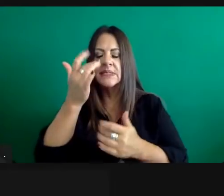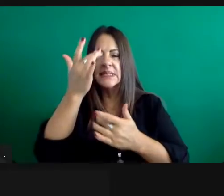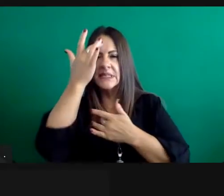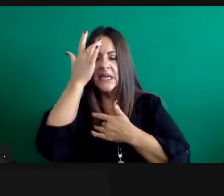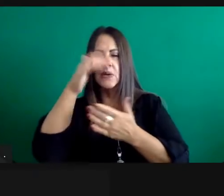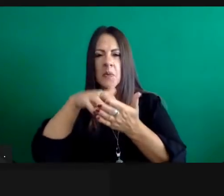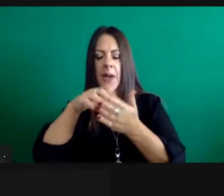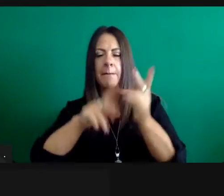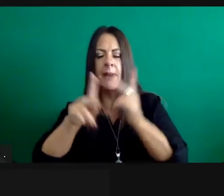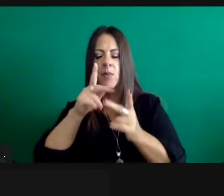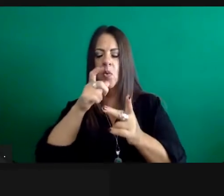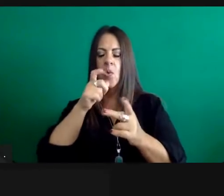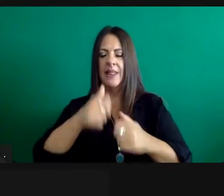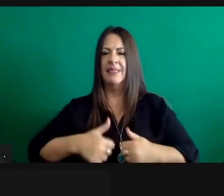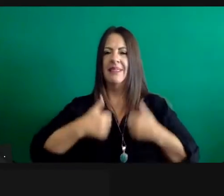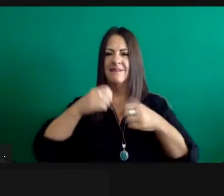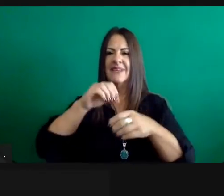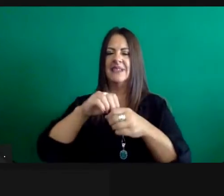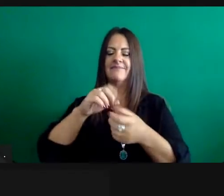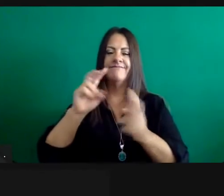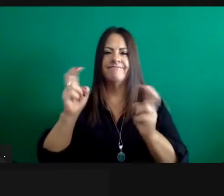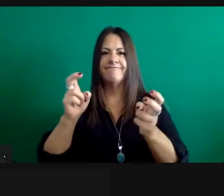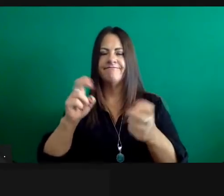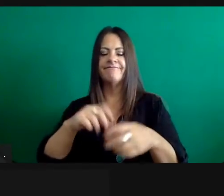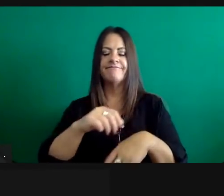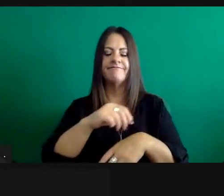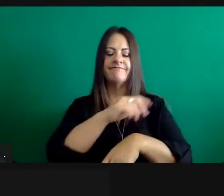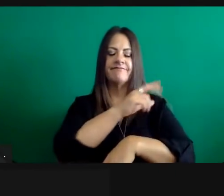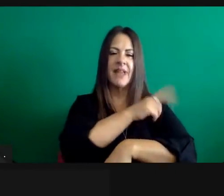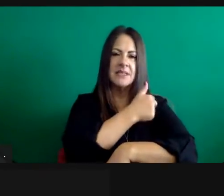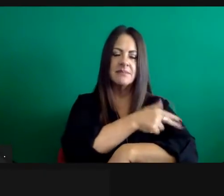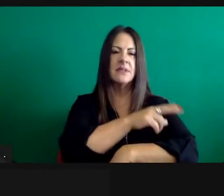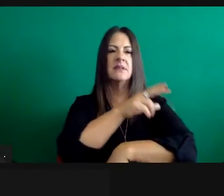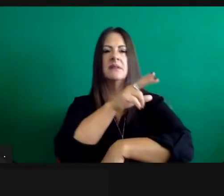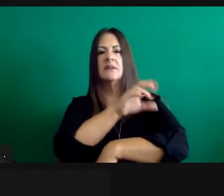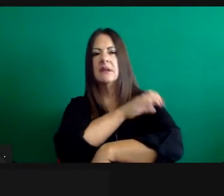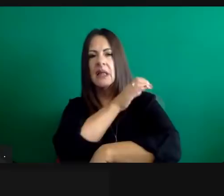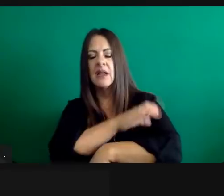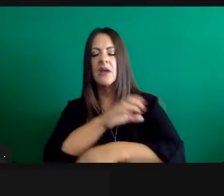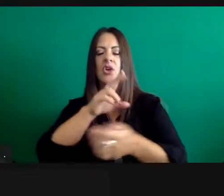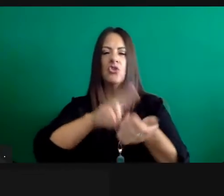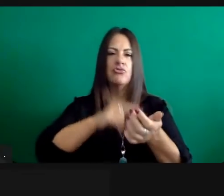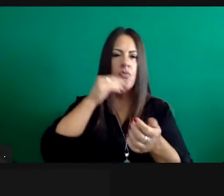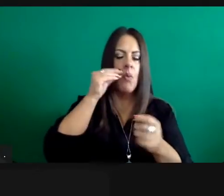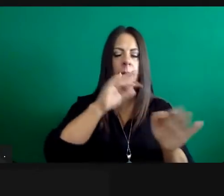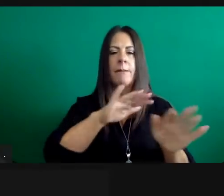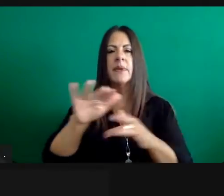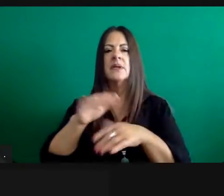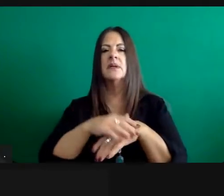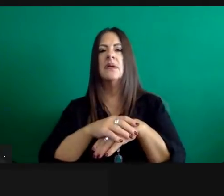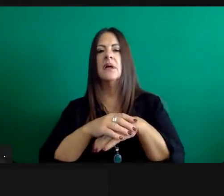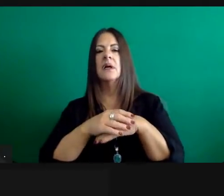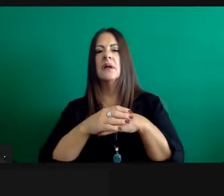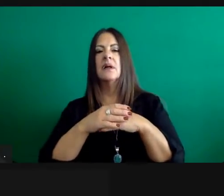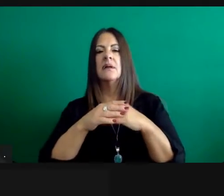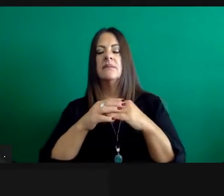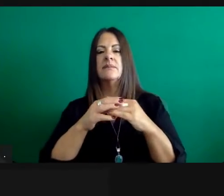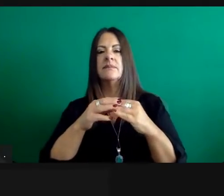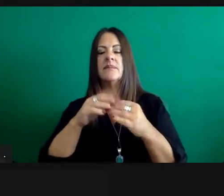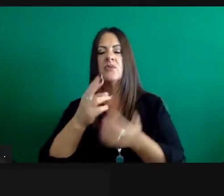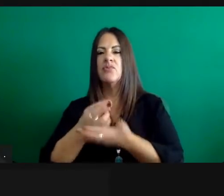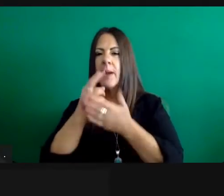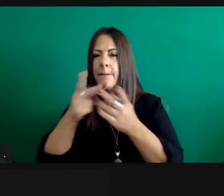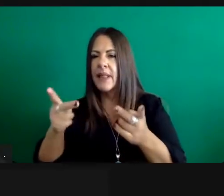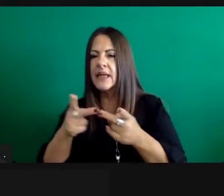our acute care facilities, our urgent cares. Often those test results come back much faster, but those who are asymptomatic,